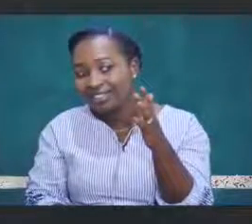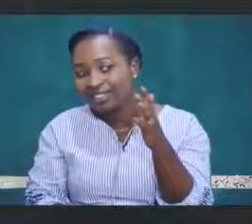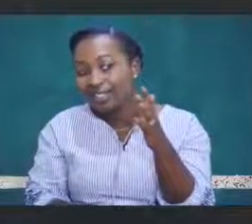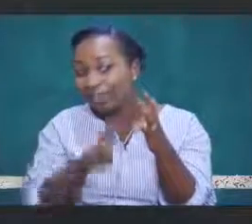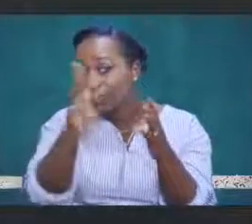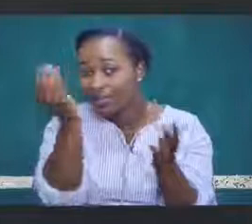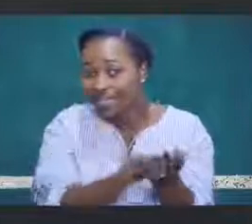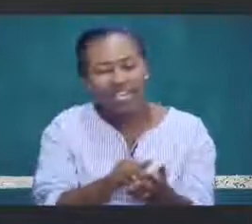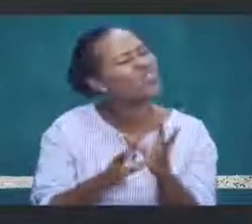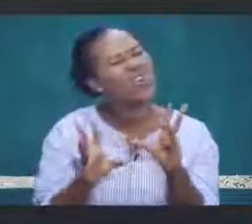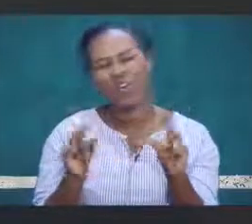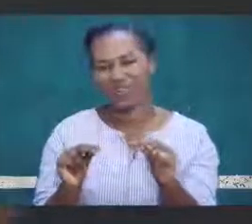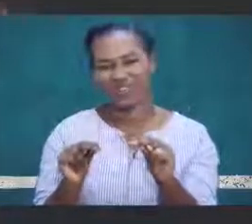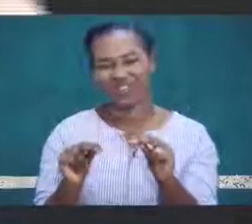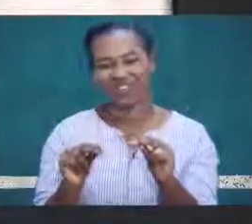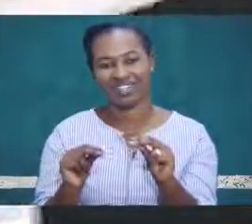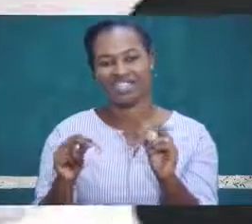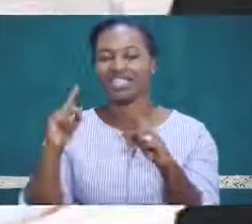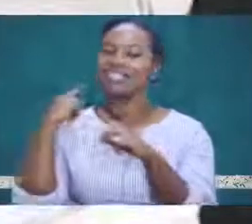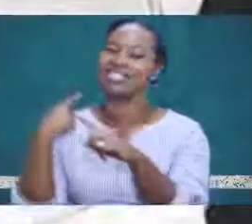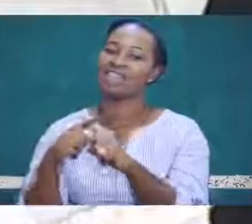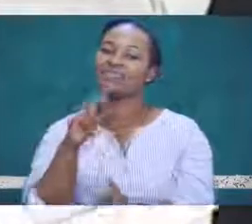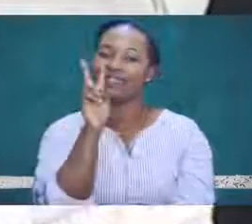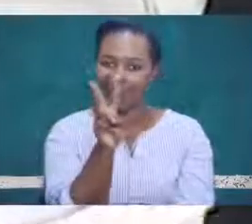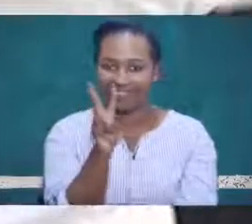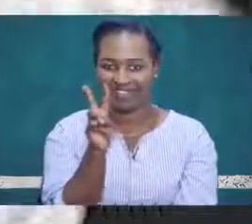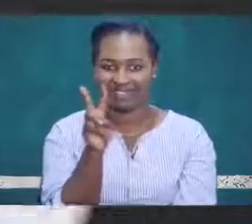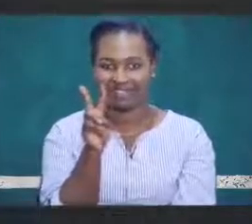again? No. Times v.